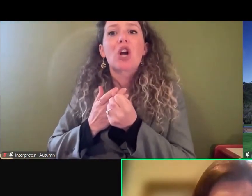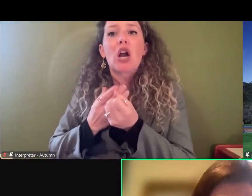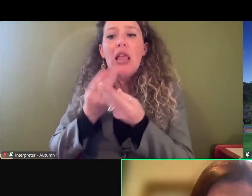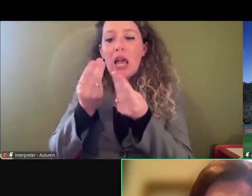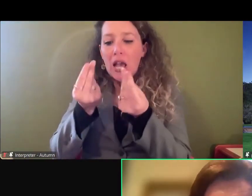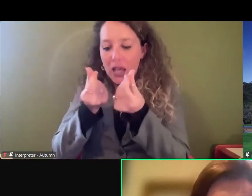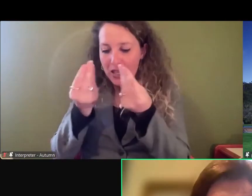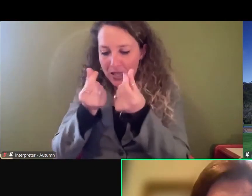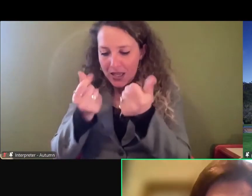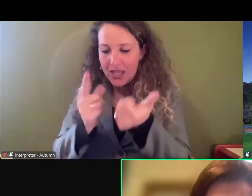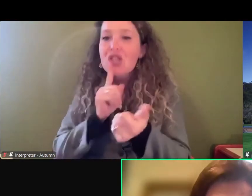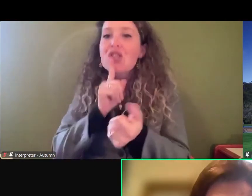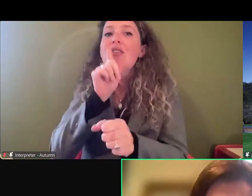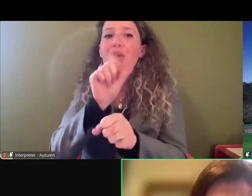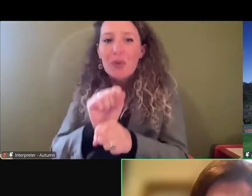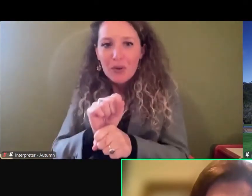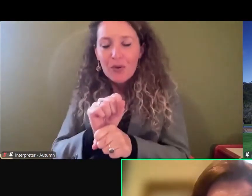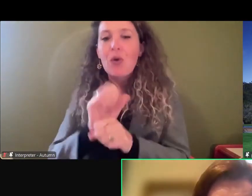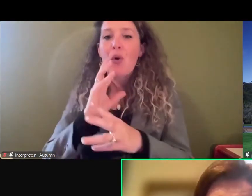real concrete world.